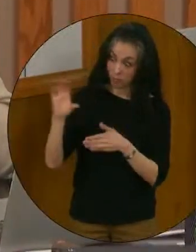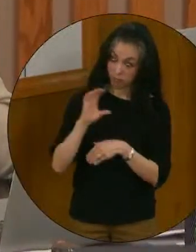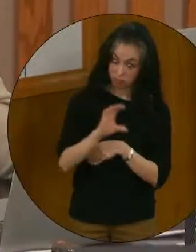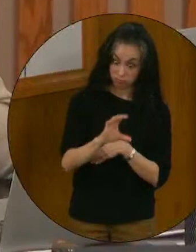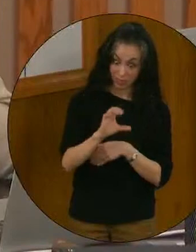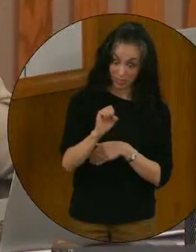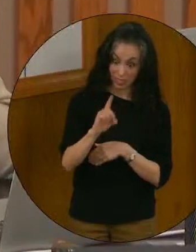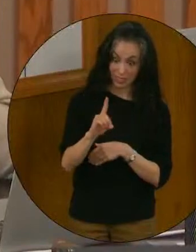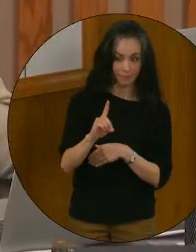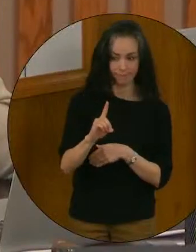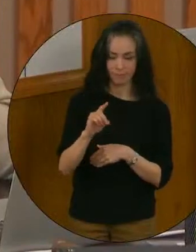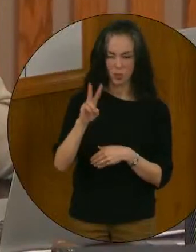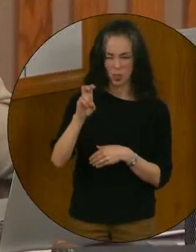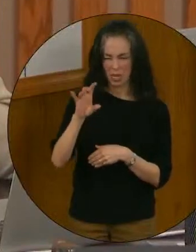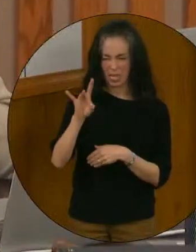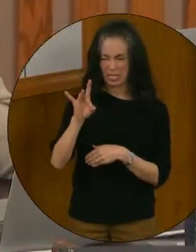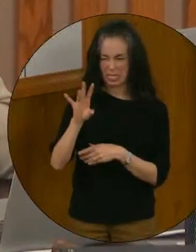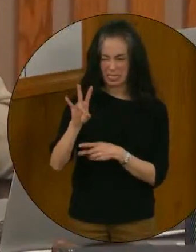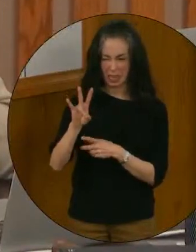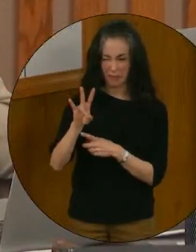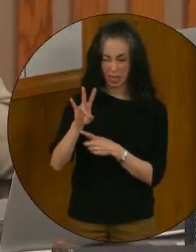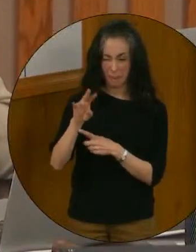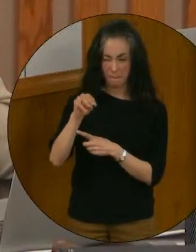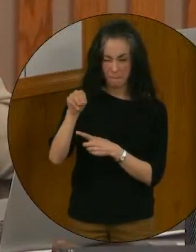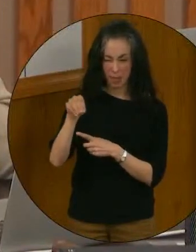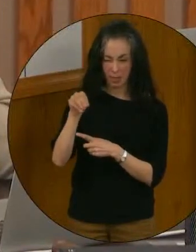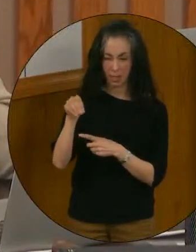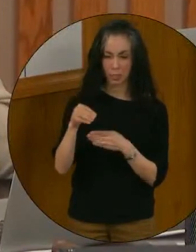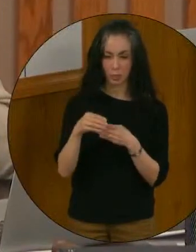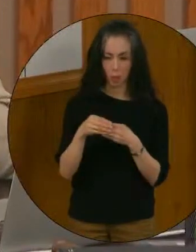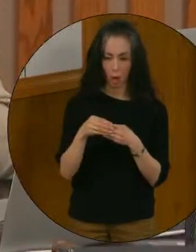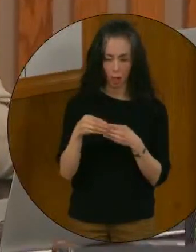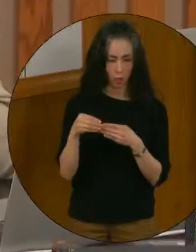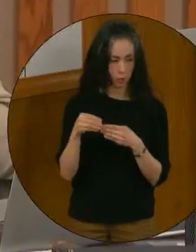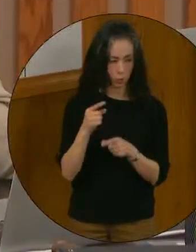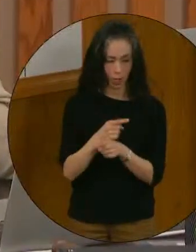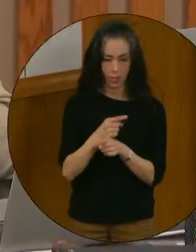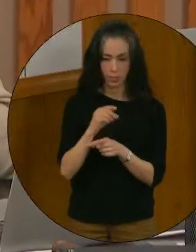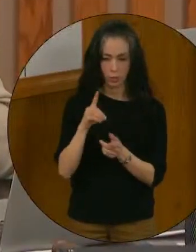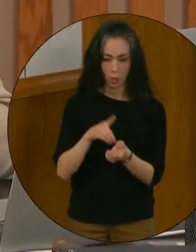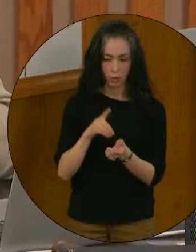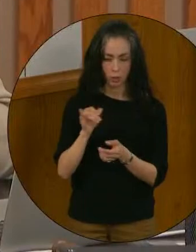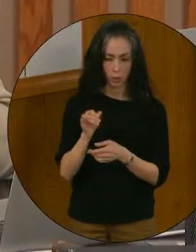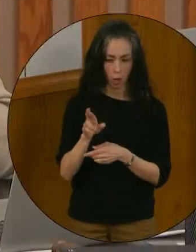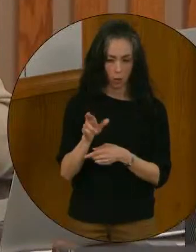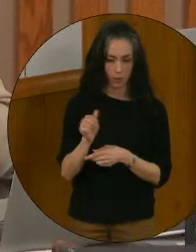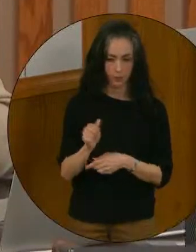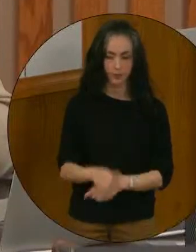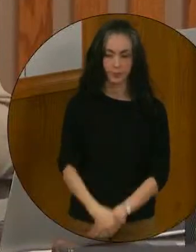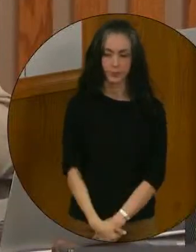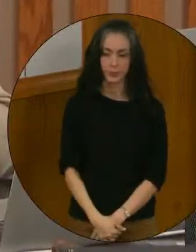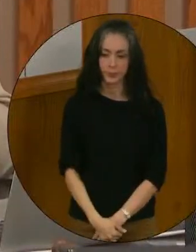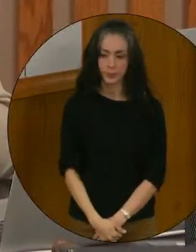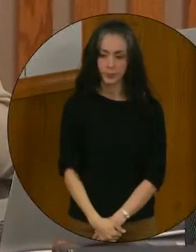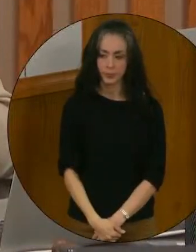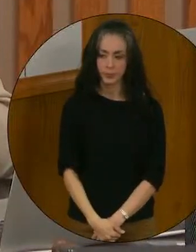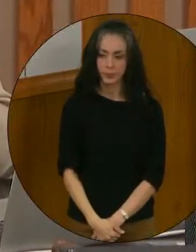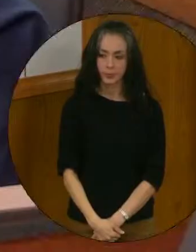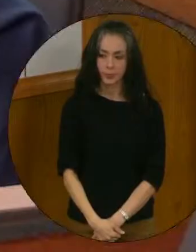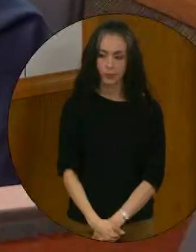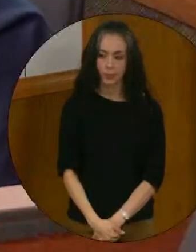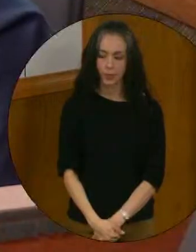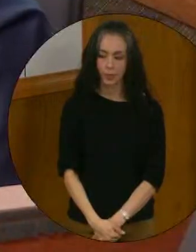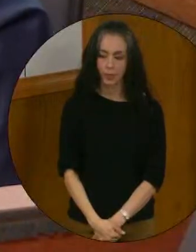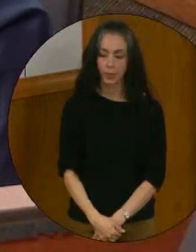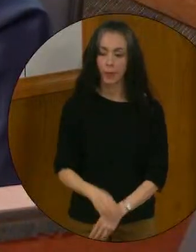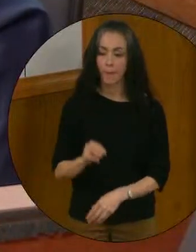approximately $287 million. Is that right, Dr. Jara? Here we go.